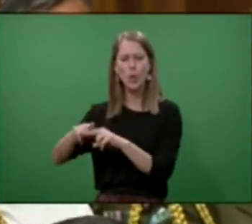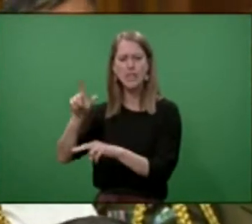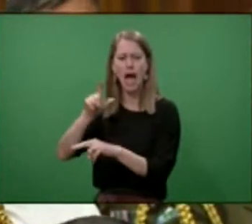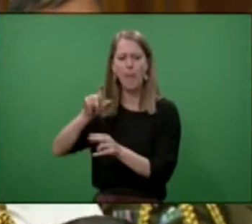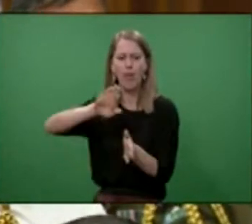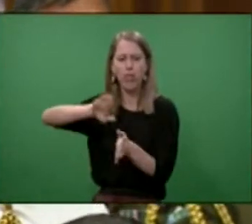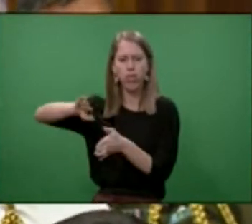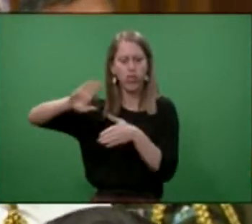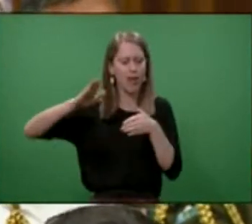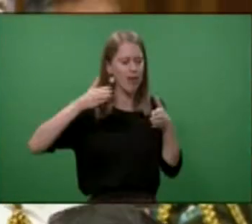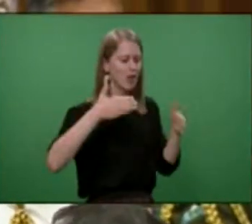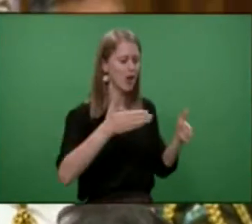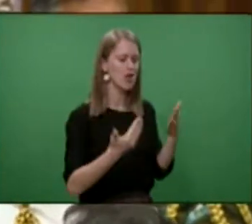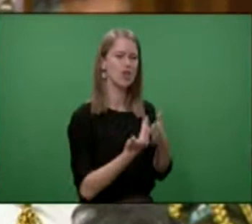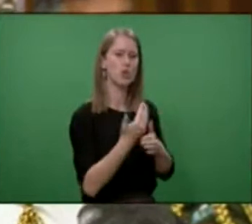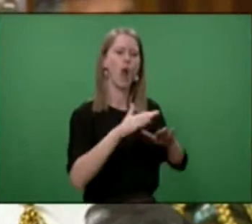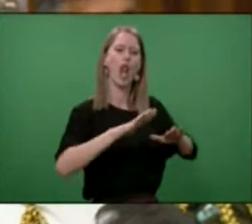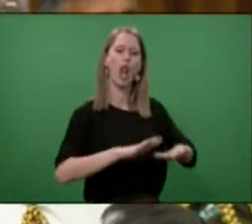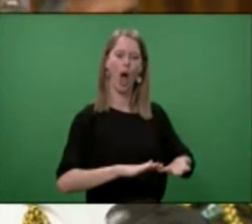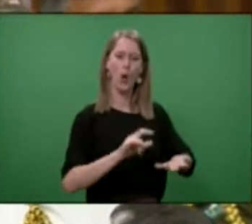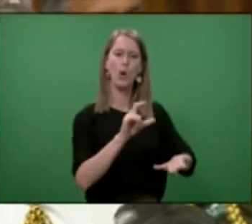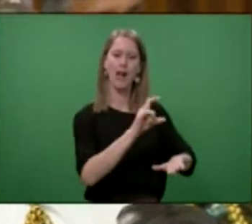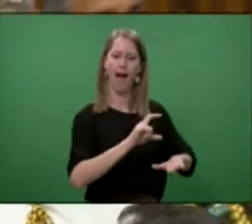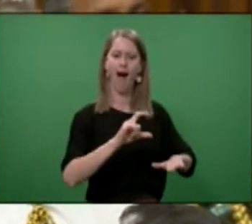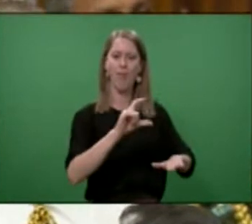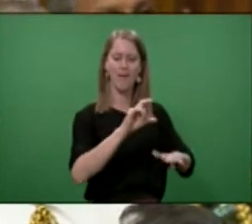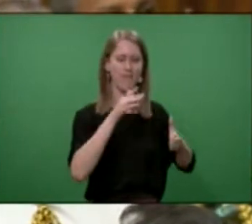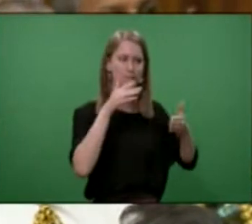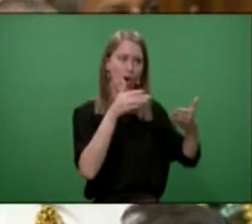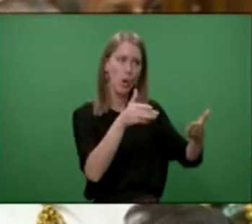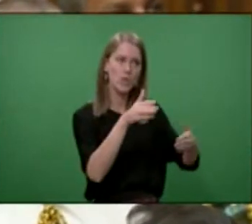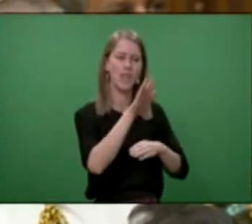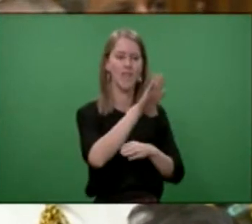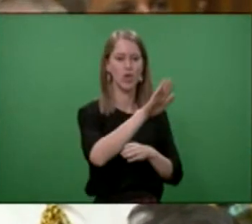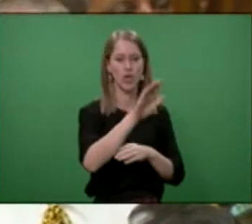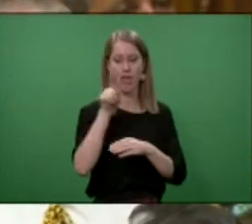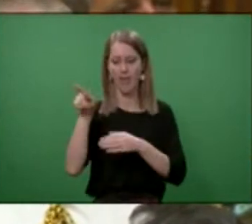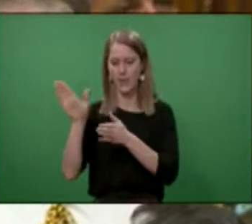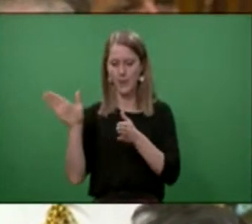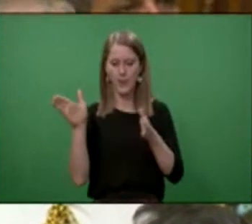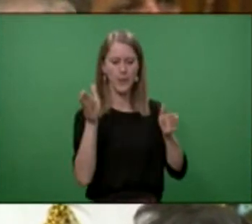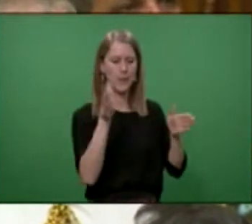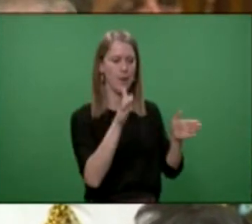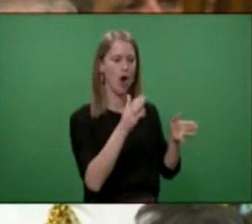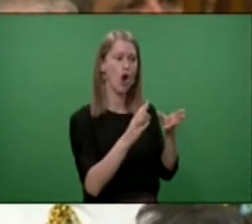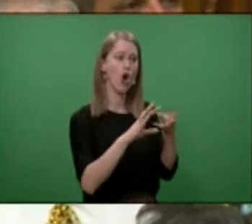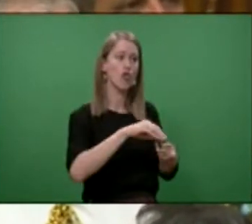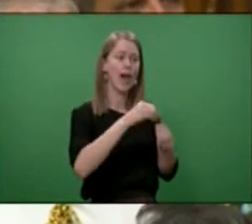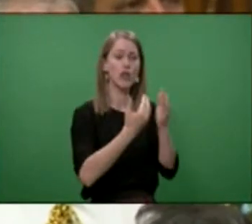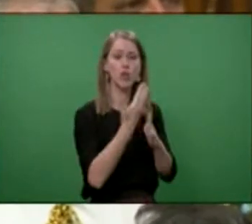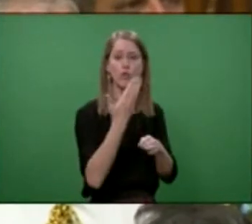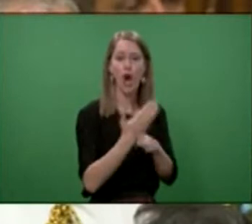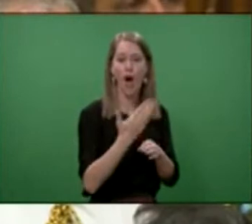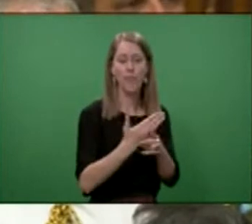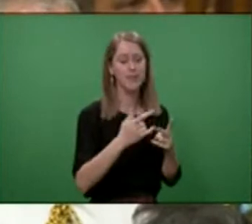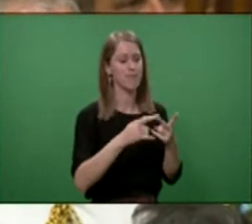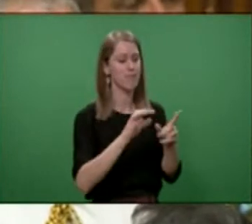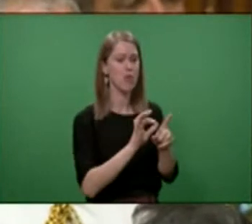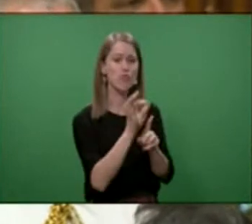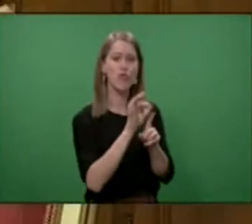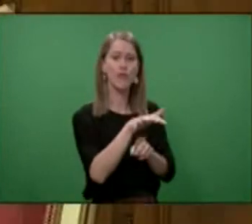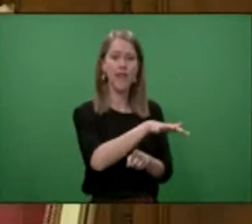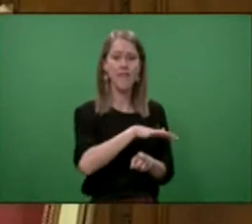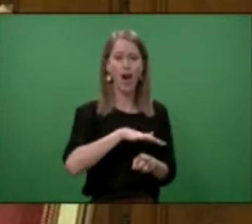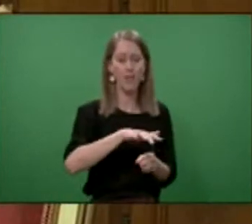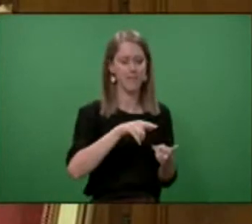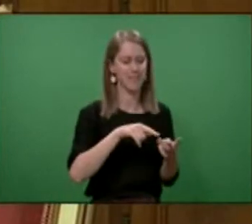build a new low-carbon future. It is a shift that will create jobs, improve the environment, and enhance New Zealand's